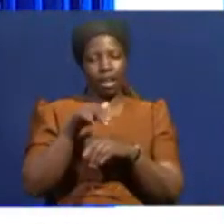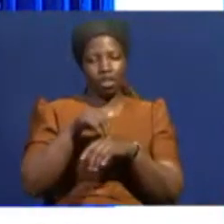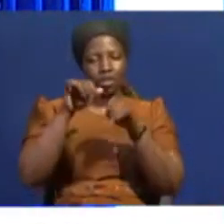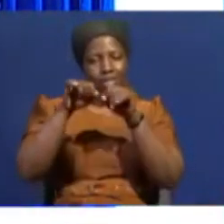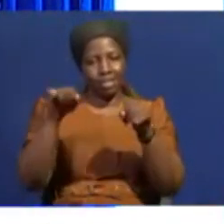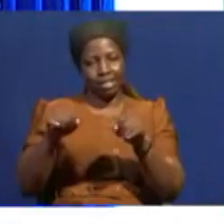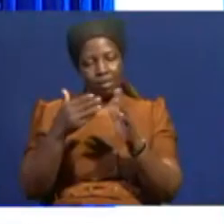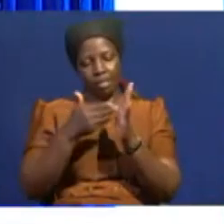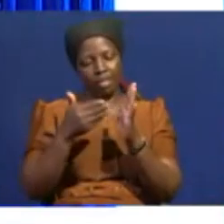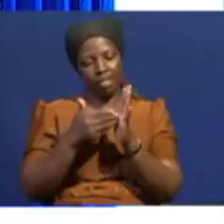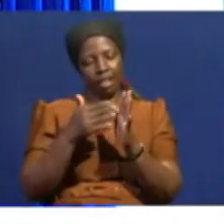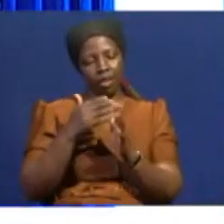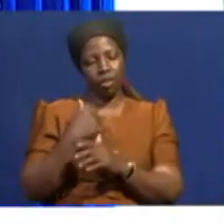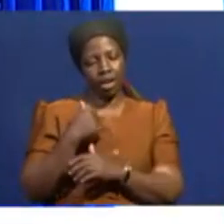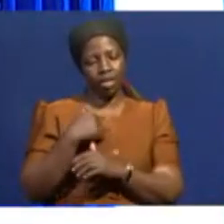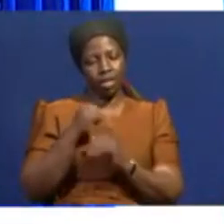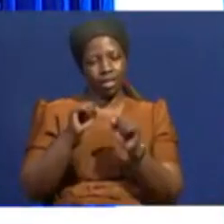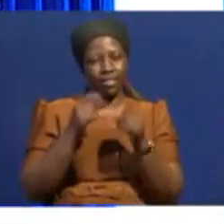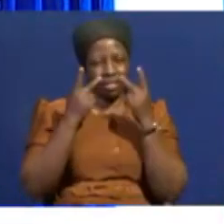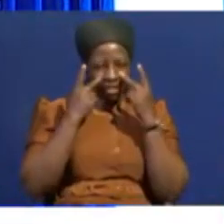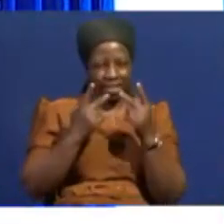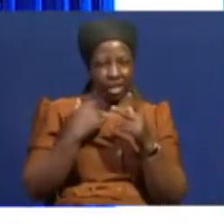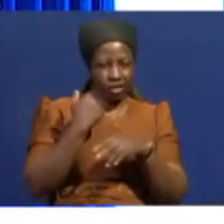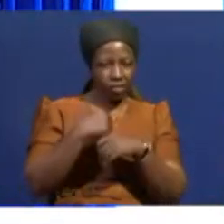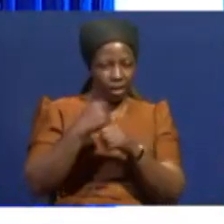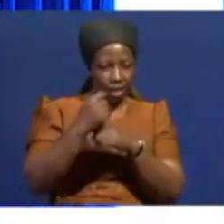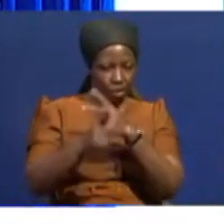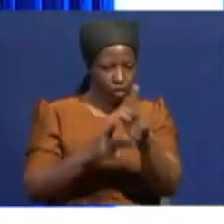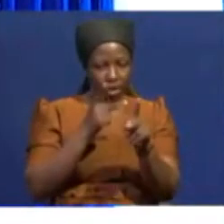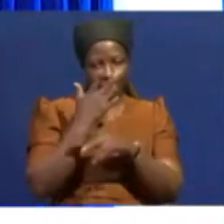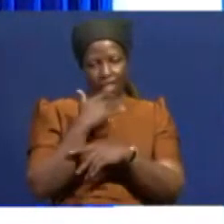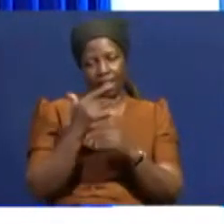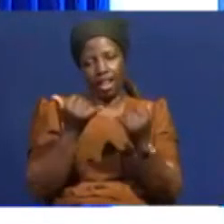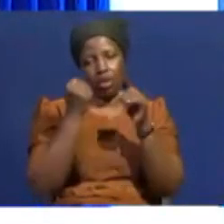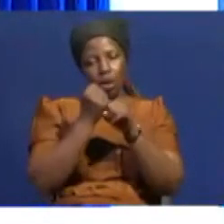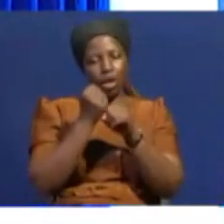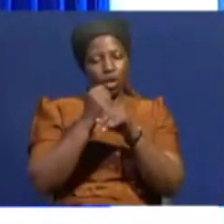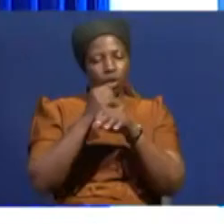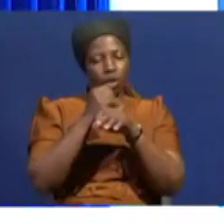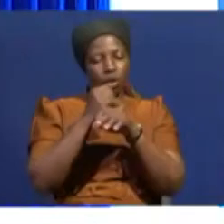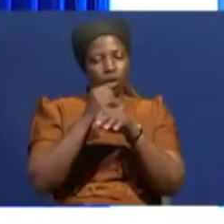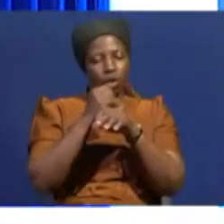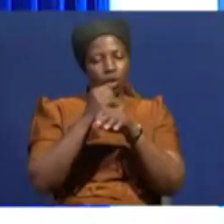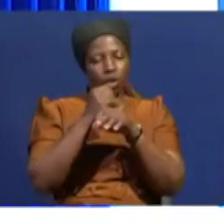see that we have made progress on the national addressing system, and we are now working on the standards.